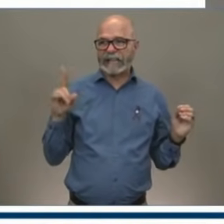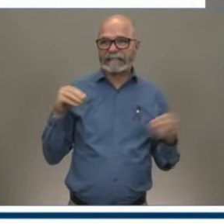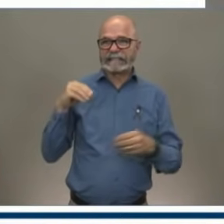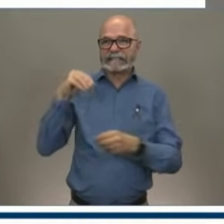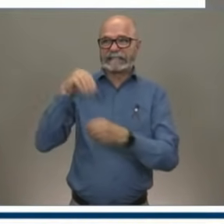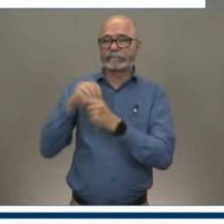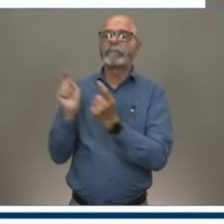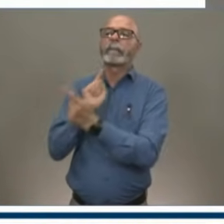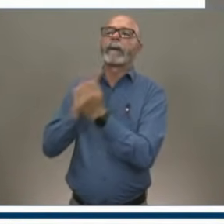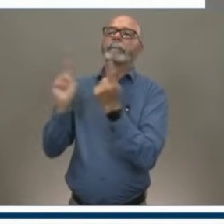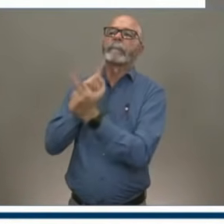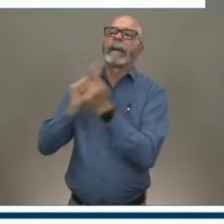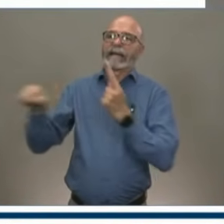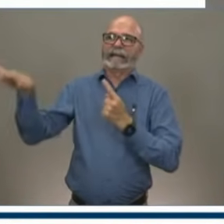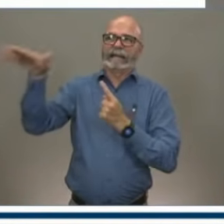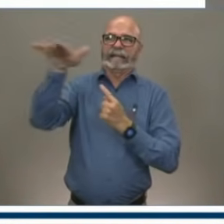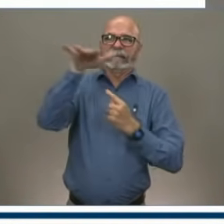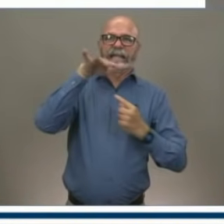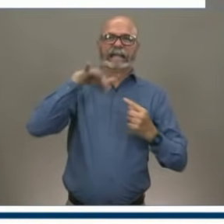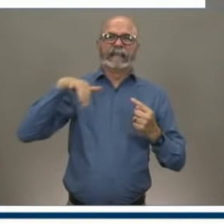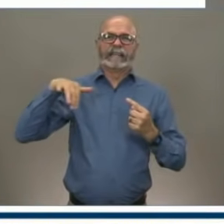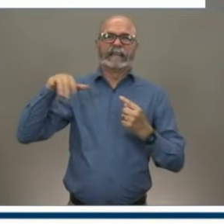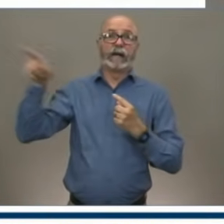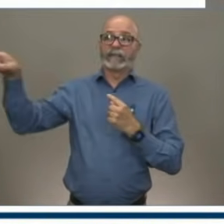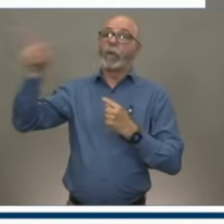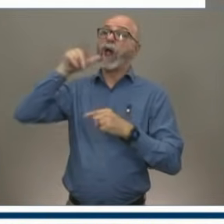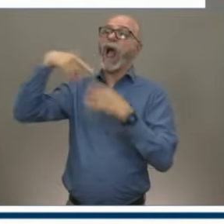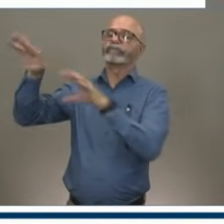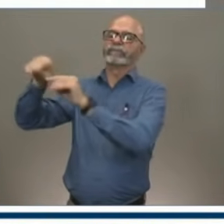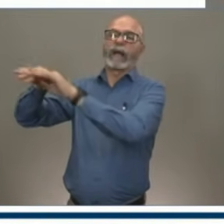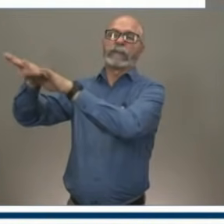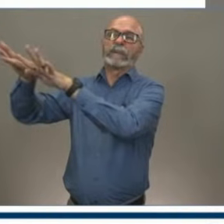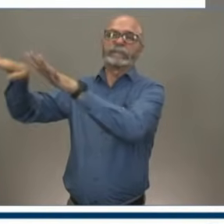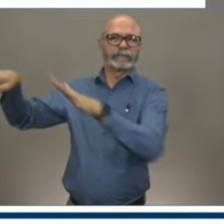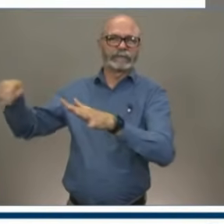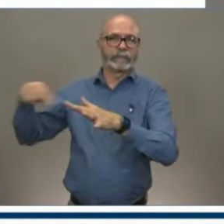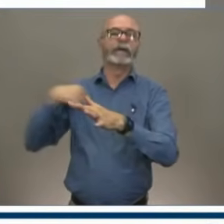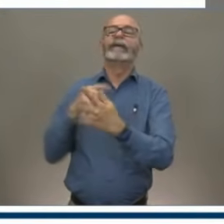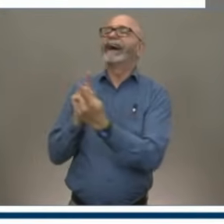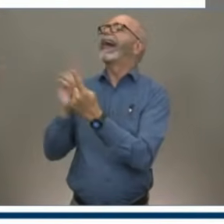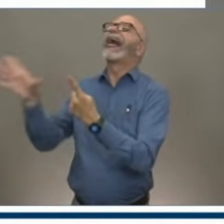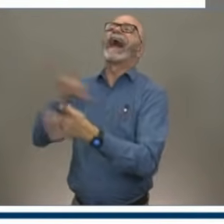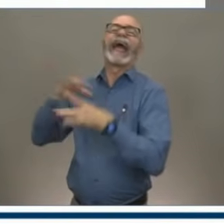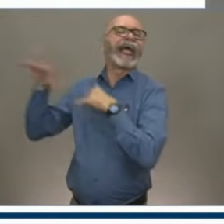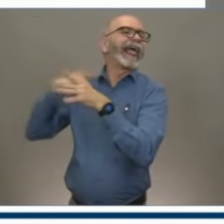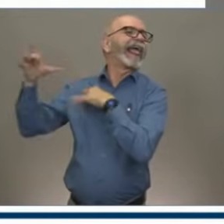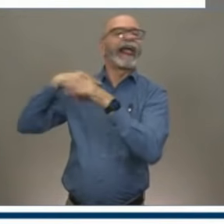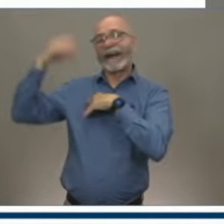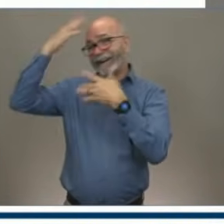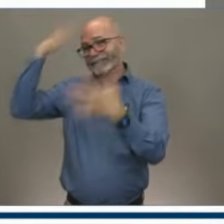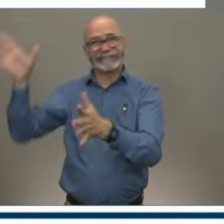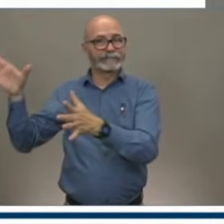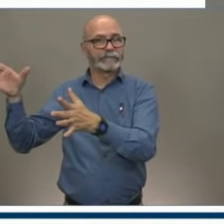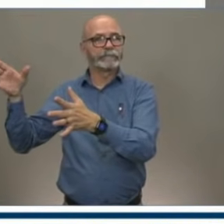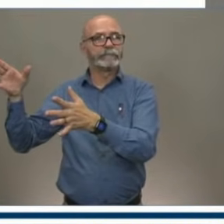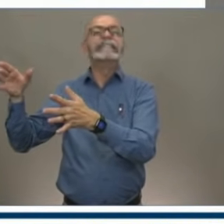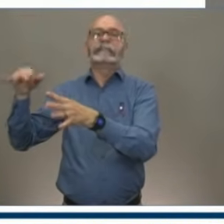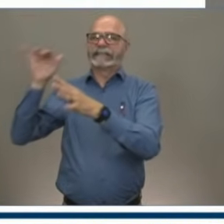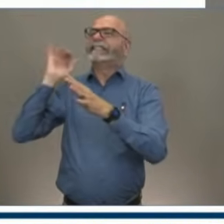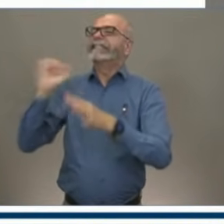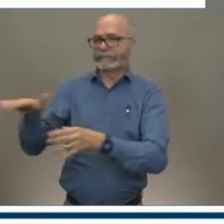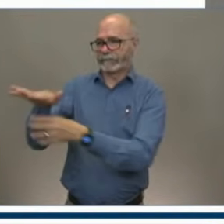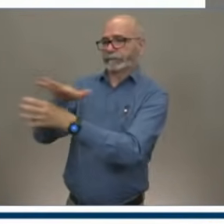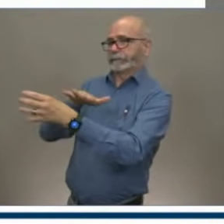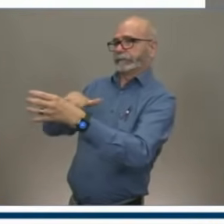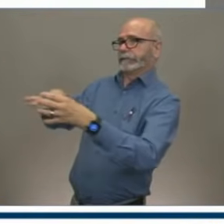limit, or you have a lot of close social contacts, many different people in different groups. Those are the ones who are at the